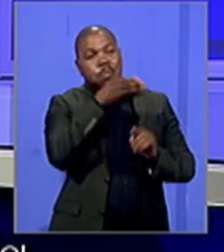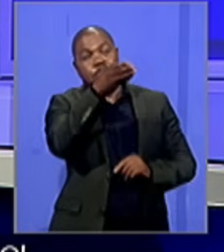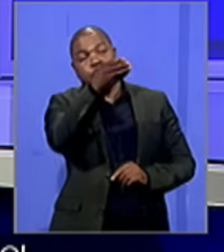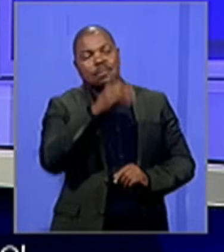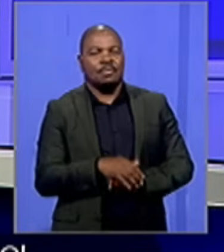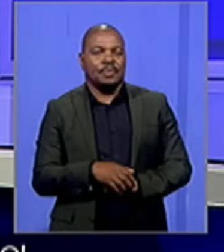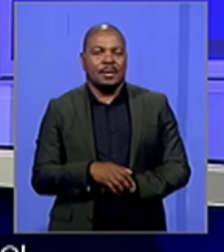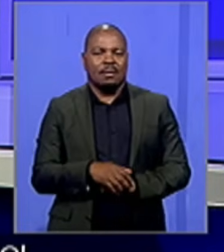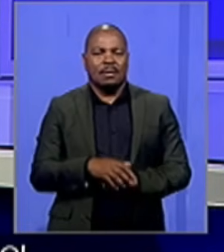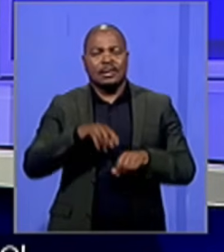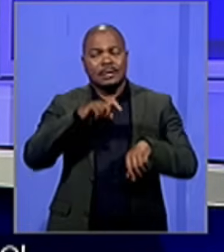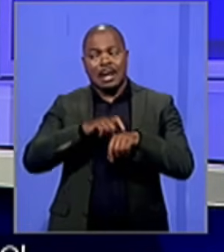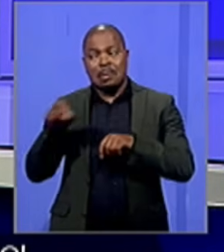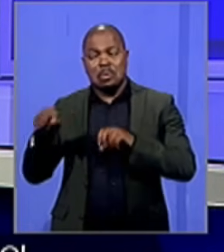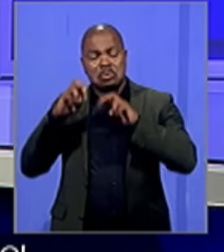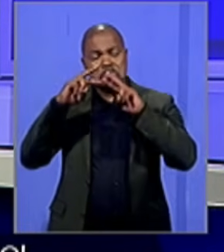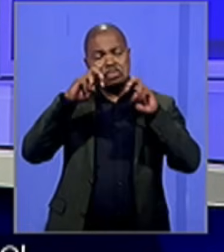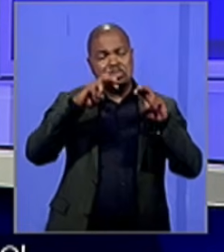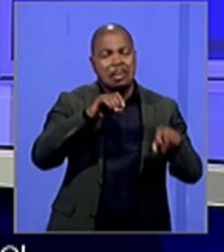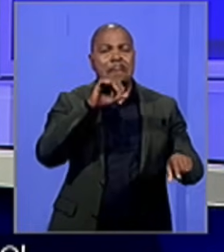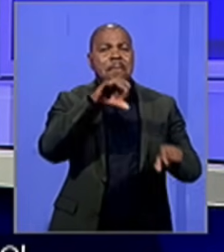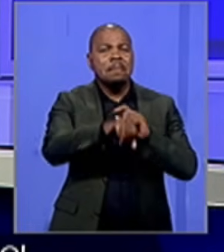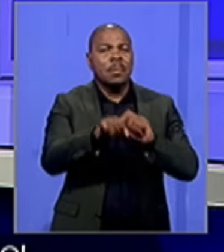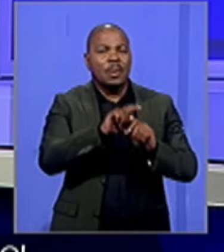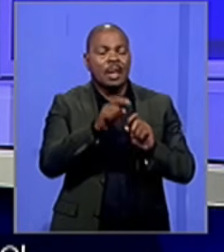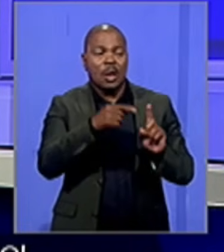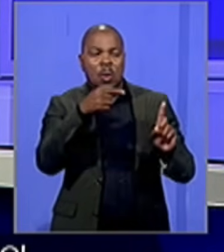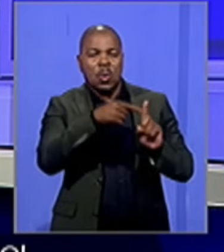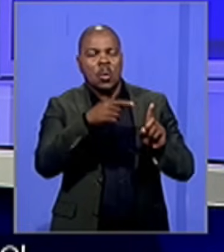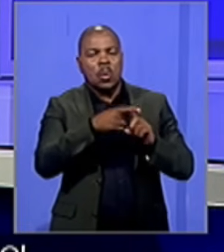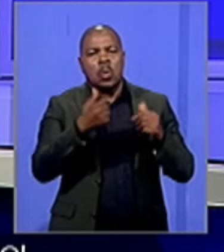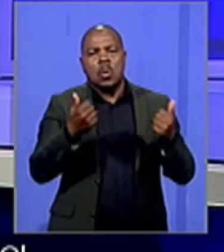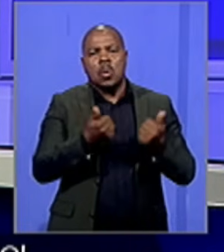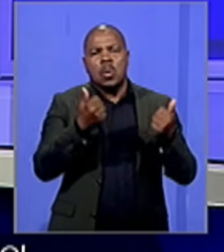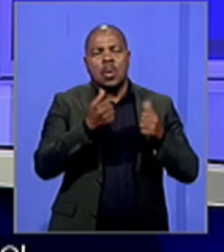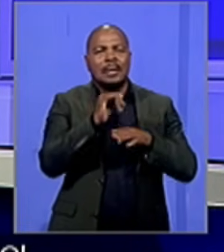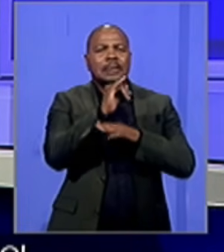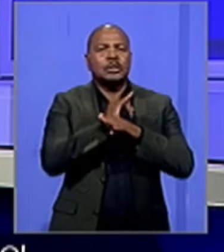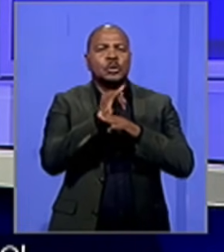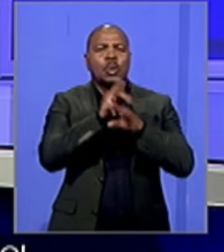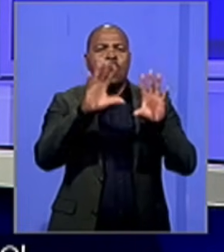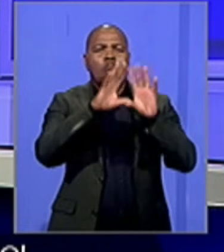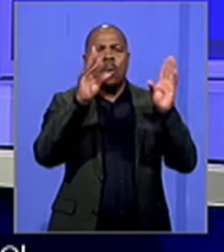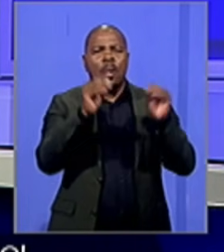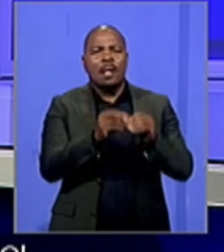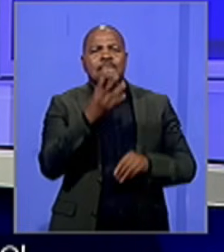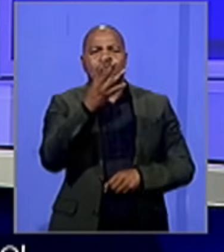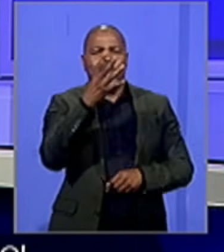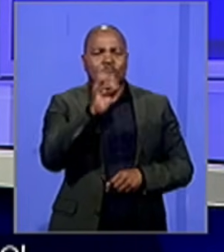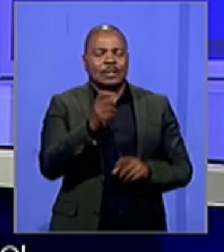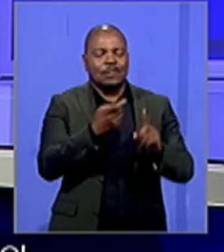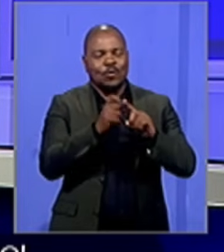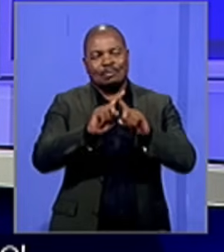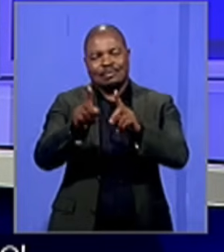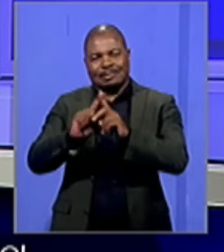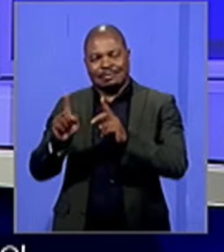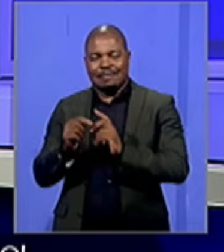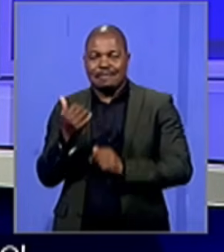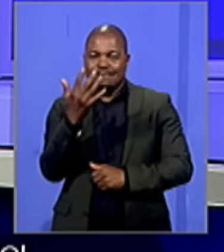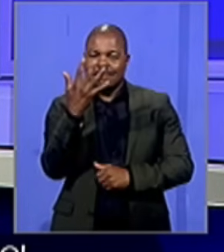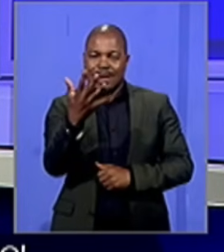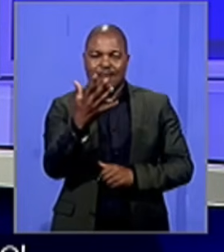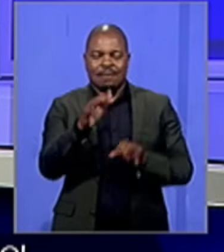ya dinyakišišo lephodisa le hweditše gore Setshwantsho o be a na le di-inšorense tše 40 go tšwa go dikhamphani tše